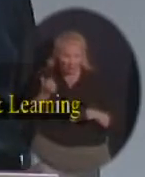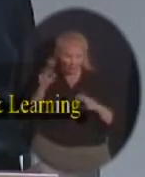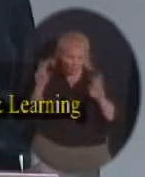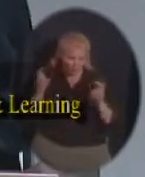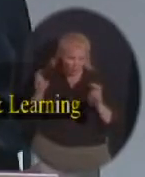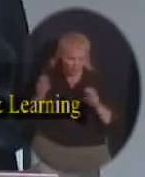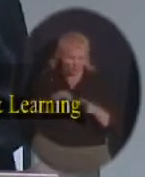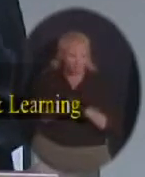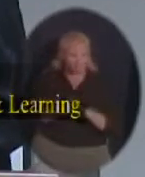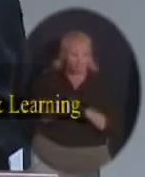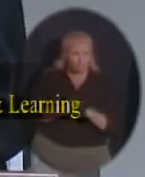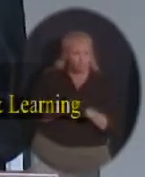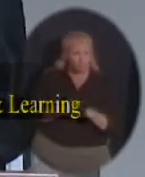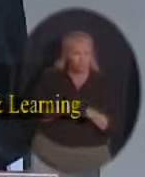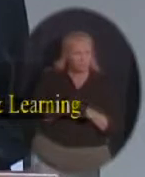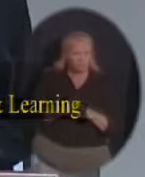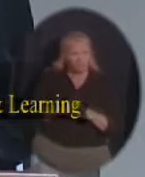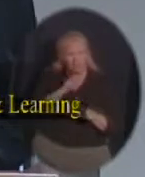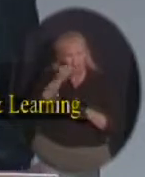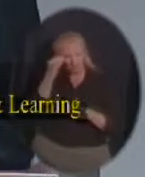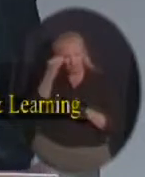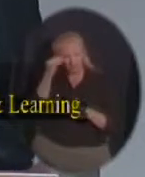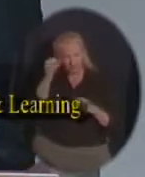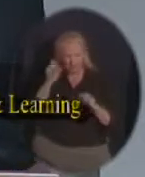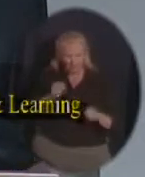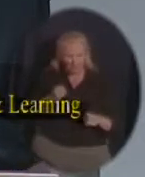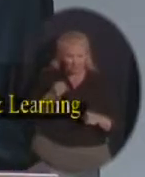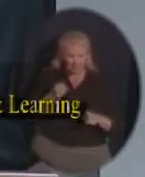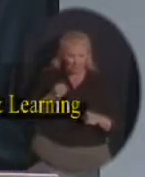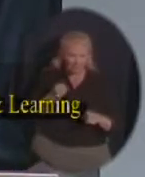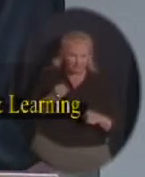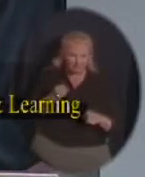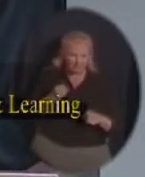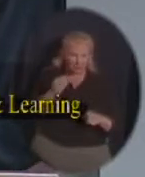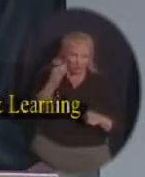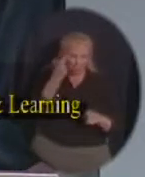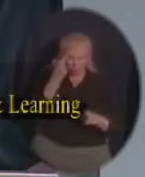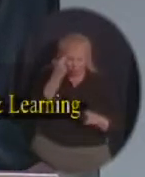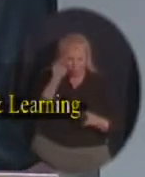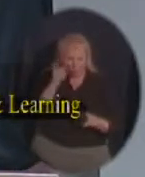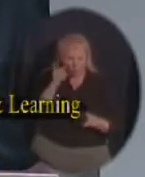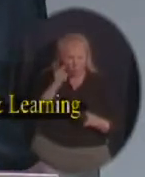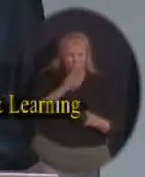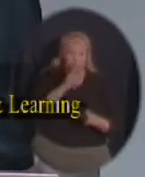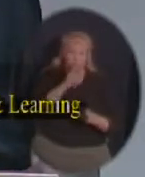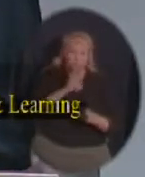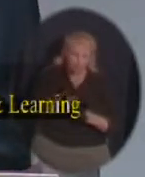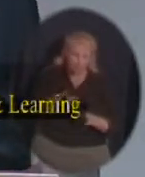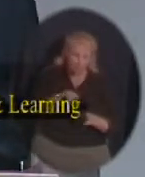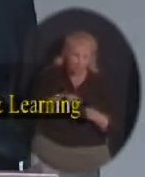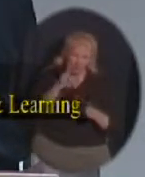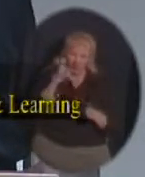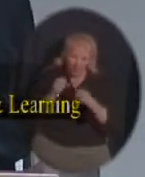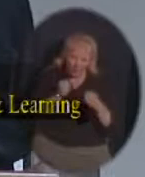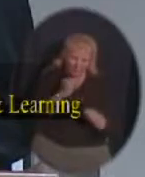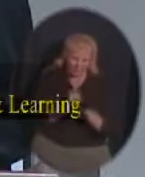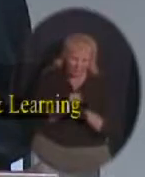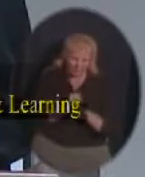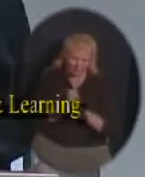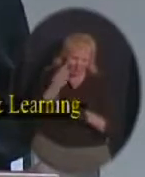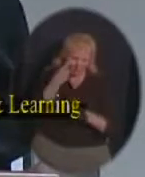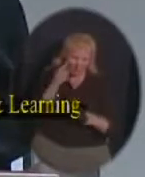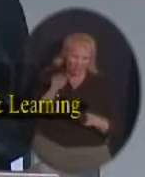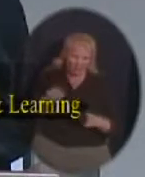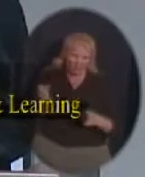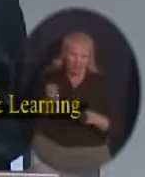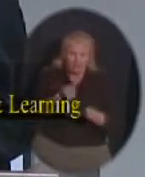it has on learning other subjects. I don't think you can tell that in a one-year pilot, because mostly you're making decisions by January, February, so it'll take